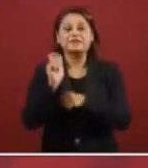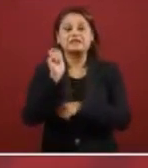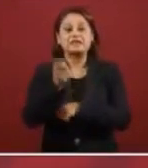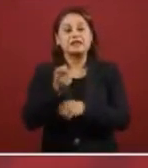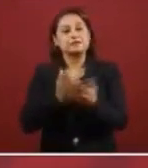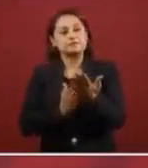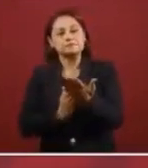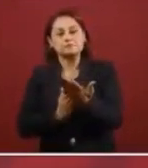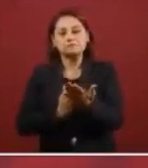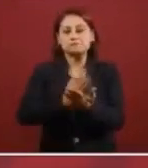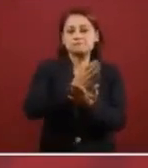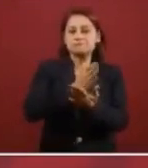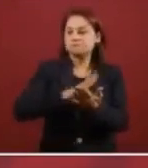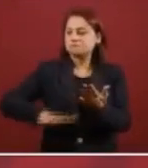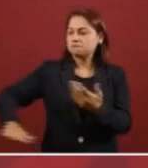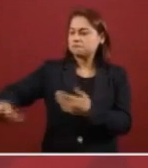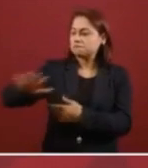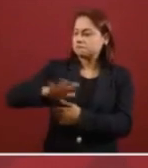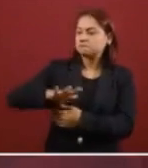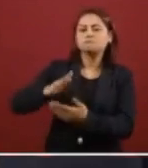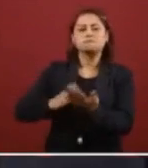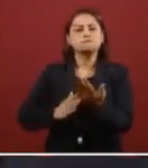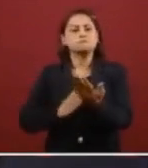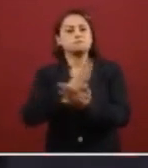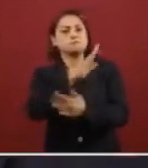Access for all